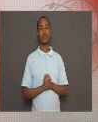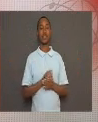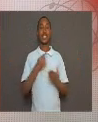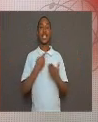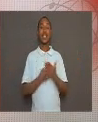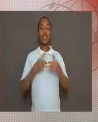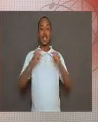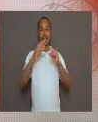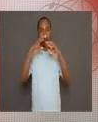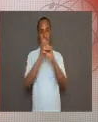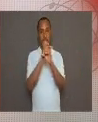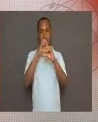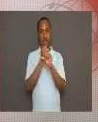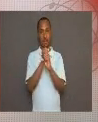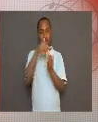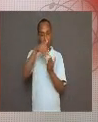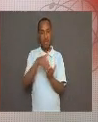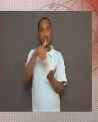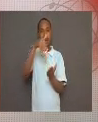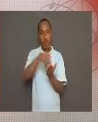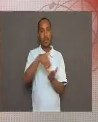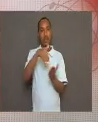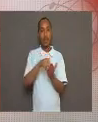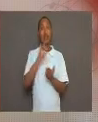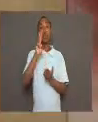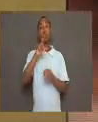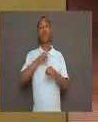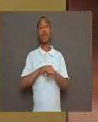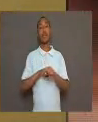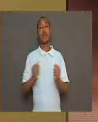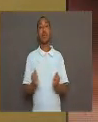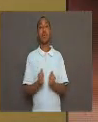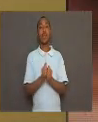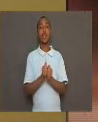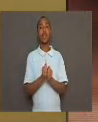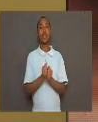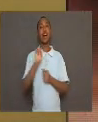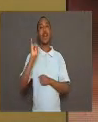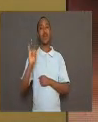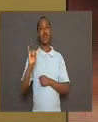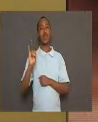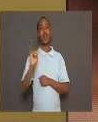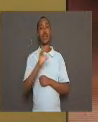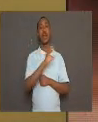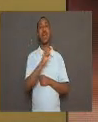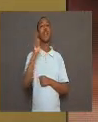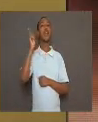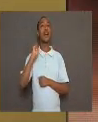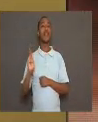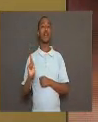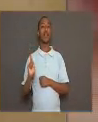This experiment is repeated 2 more times with iodine and